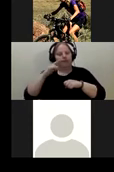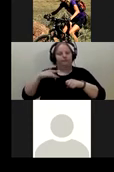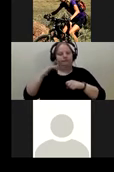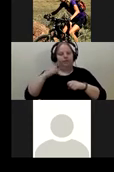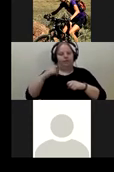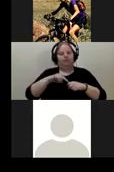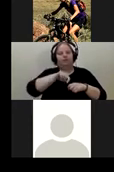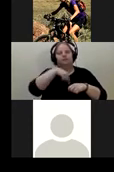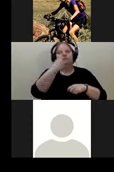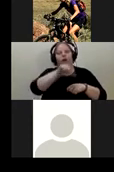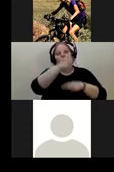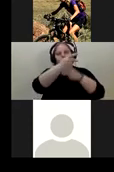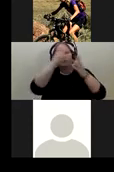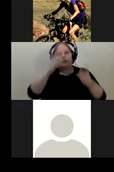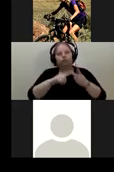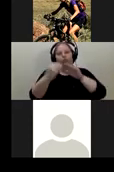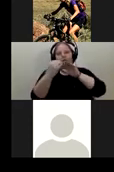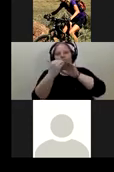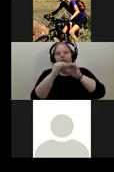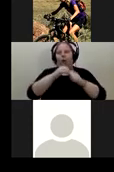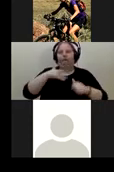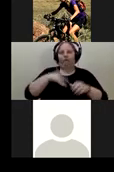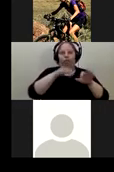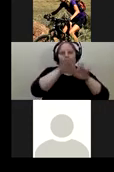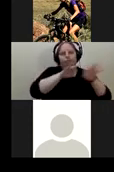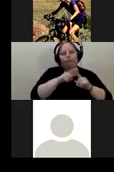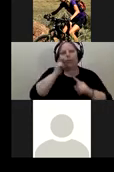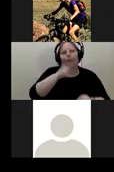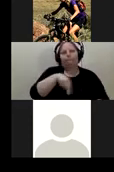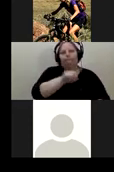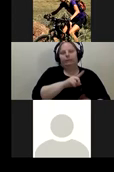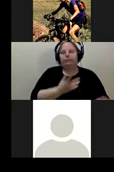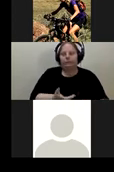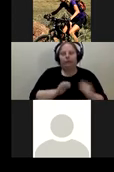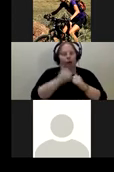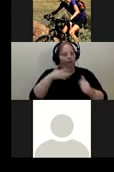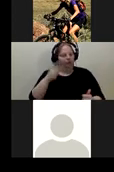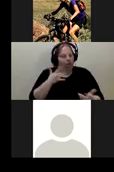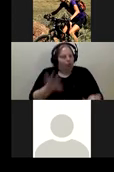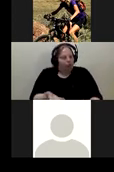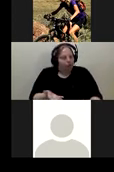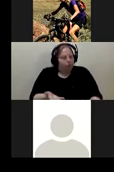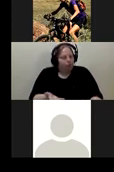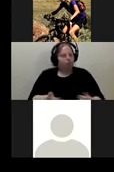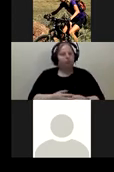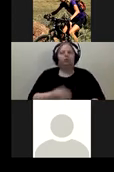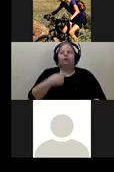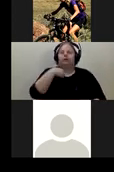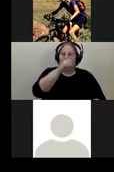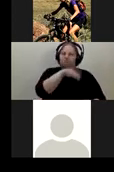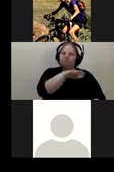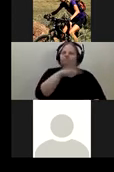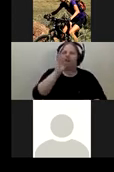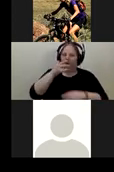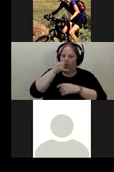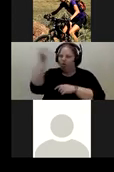colleague or supervisor about this? So I can think about that. How would I feel telling a colleague or supervisor about the fact I'm about to call up and yell